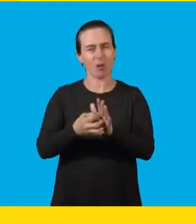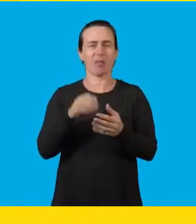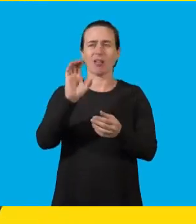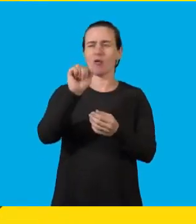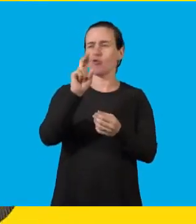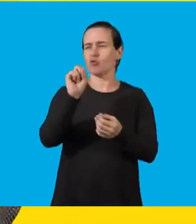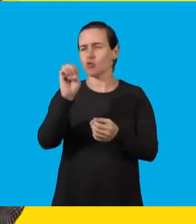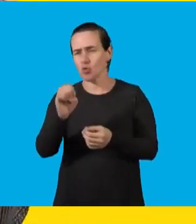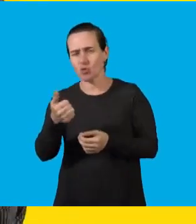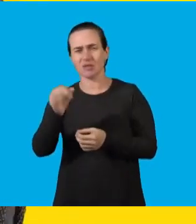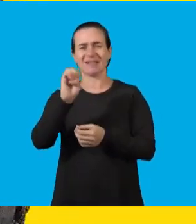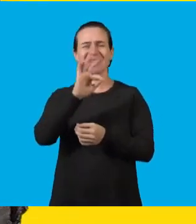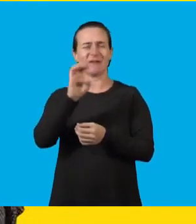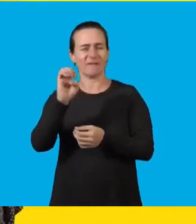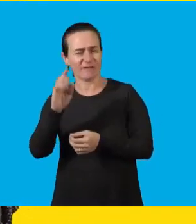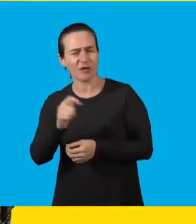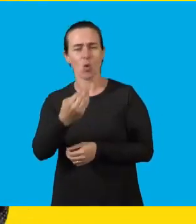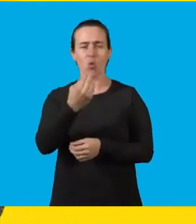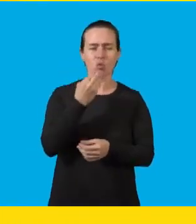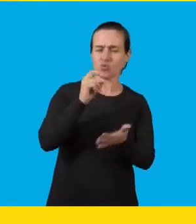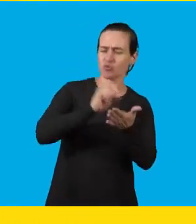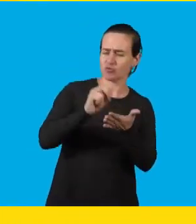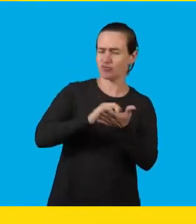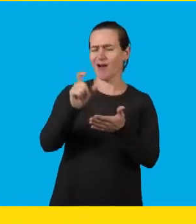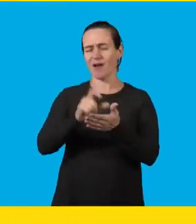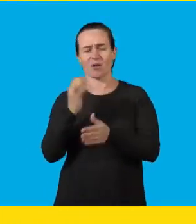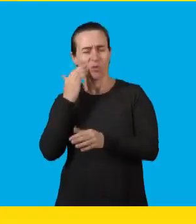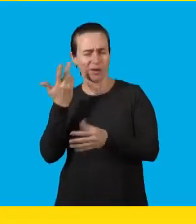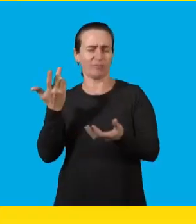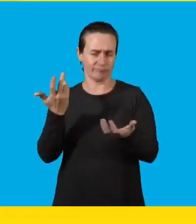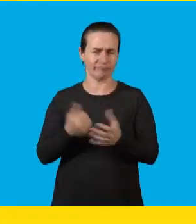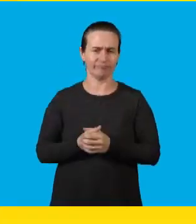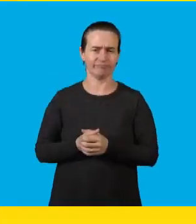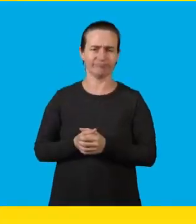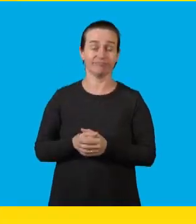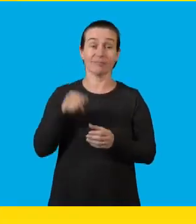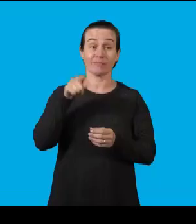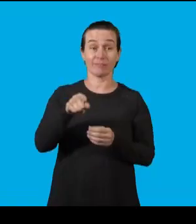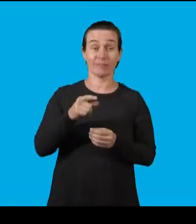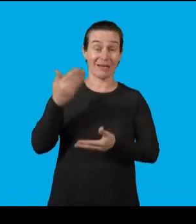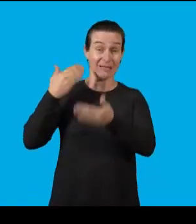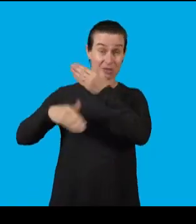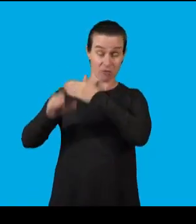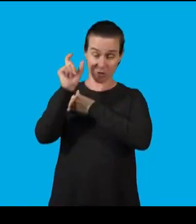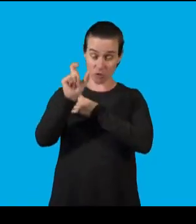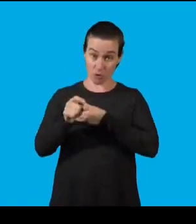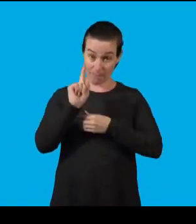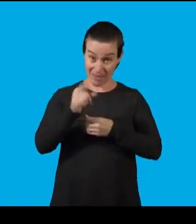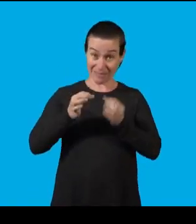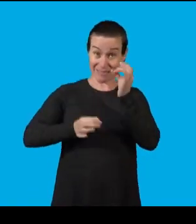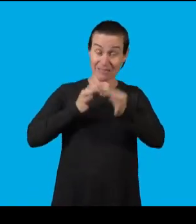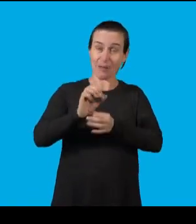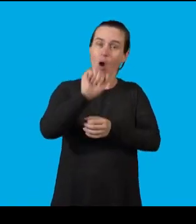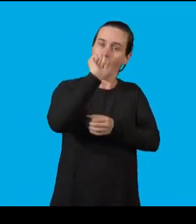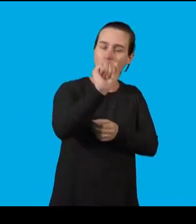at cause and effect and look at who the author is and so on. Explain historical terms in your own words. Please make